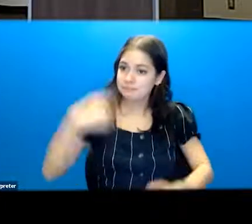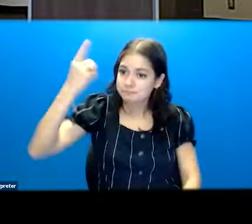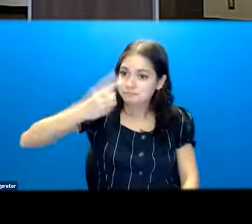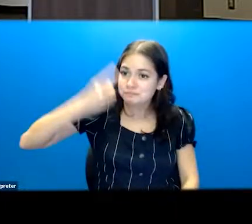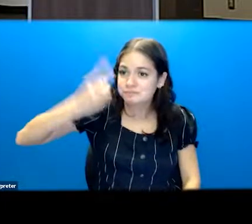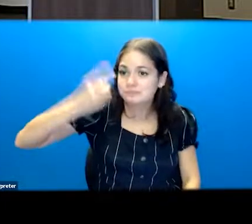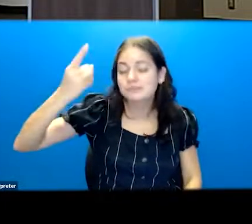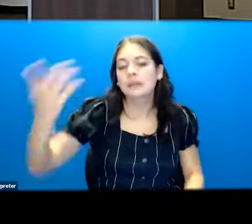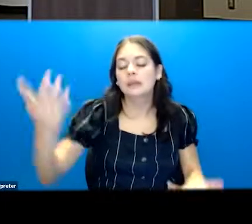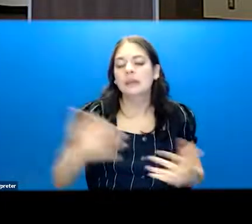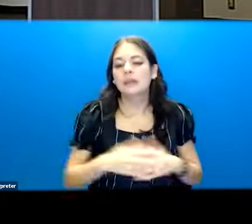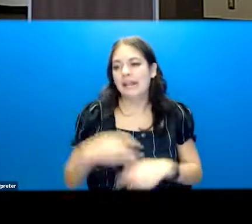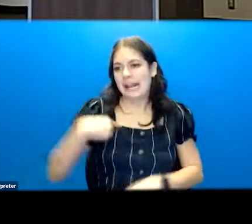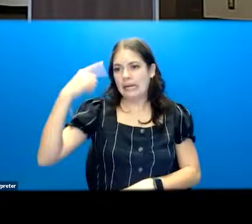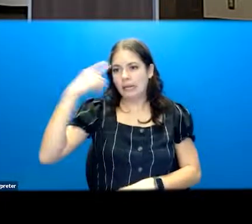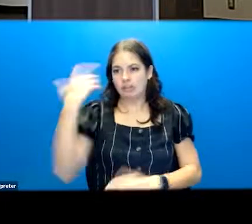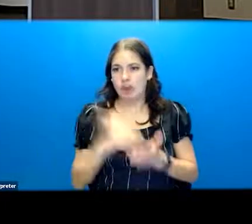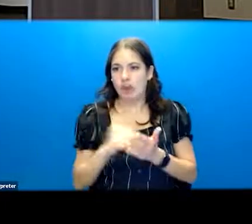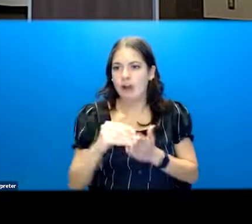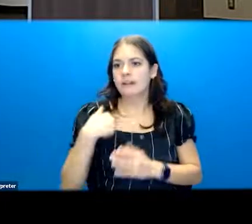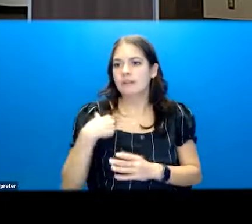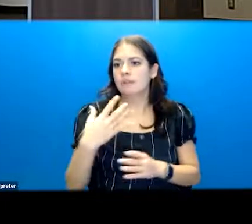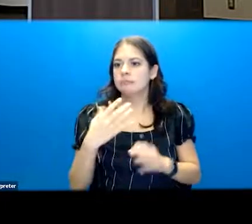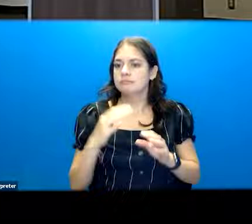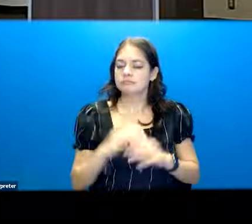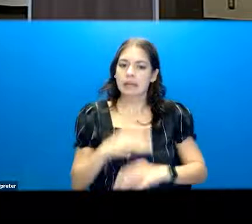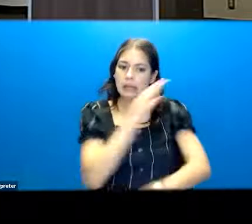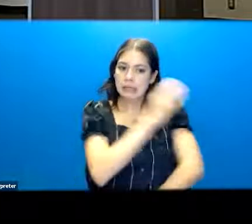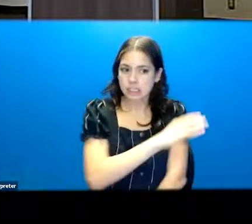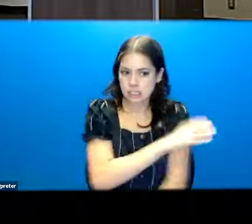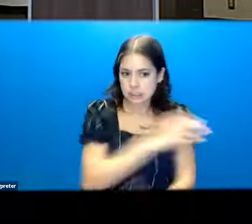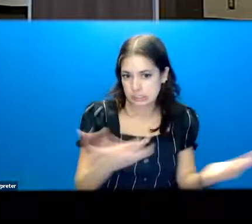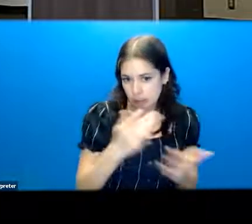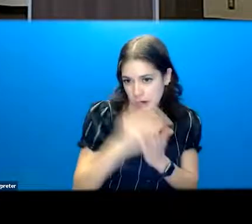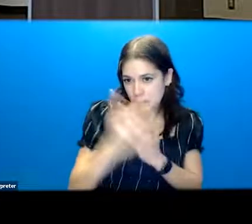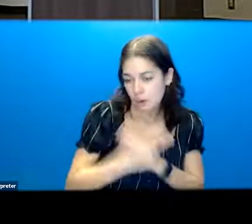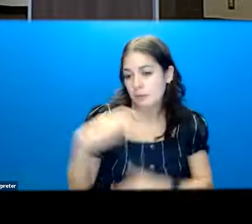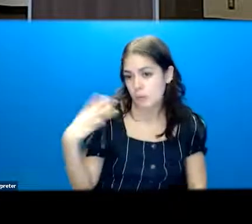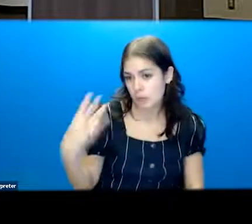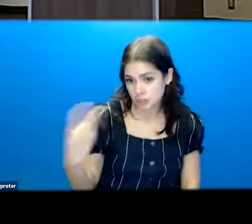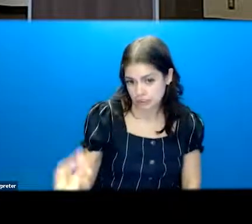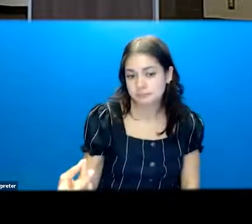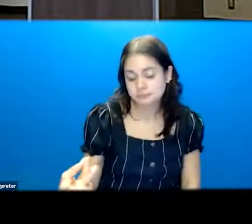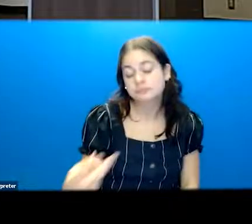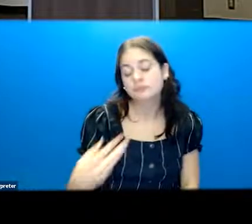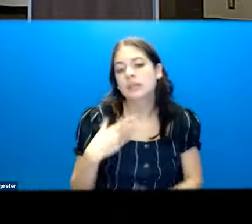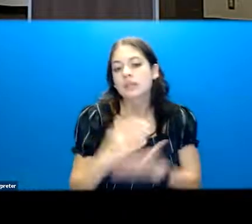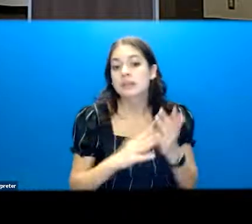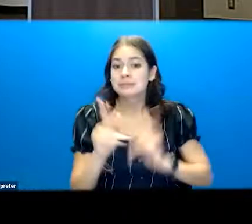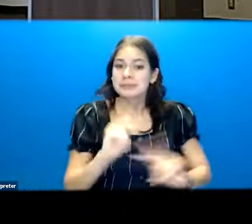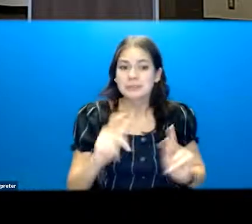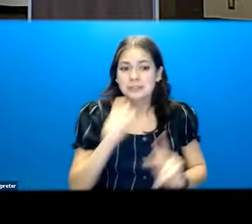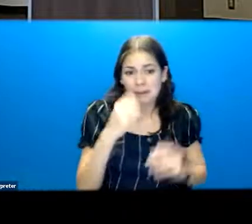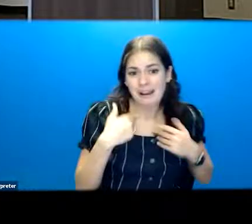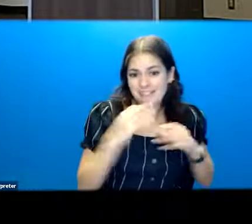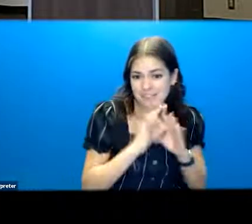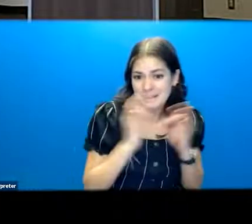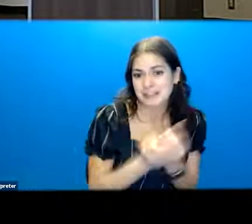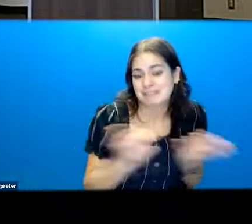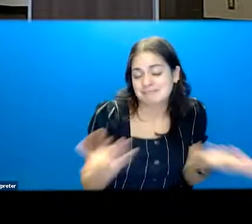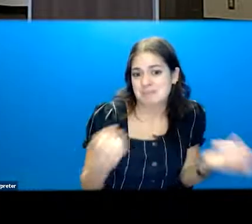is, and I hear this a lot from clinicians within our program in Washington State, is that some people don't have family